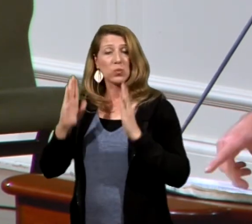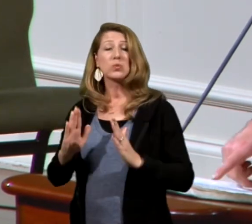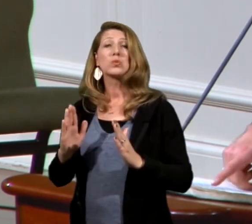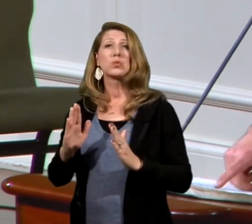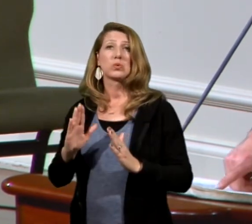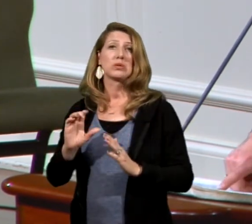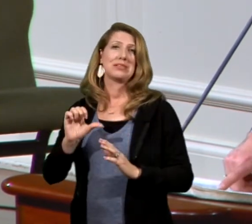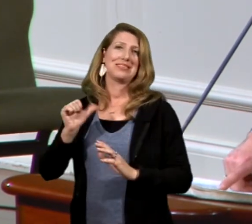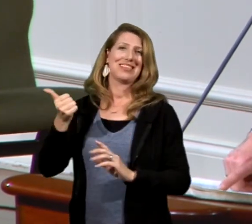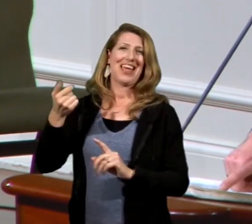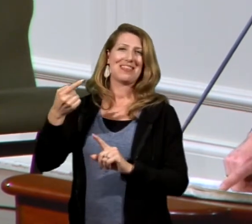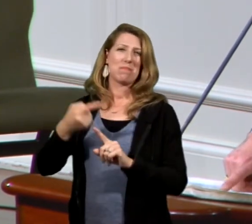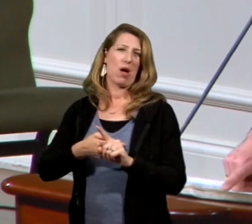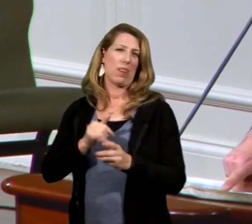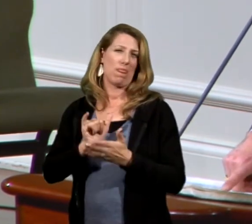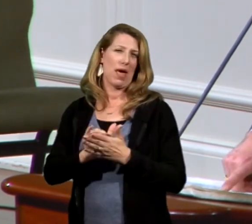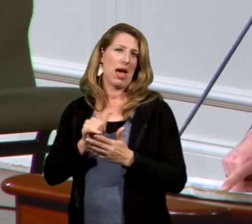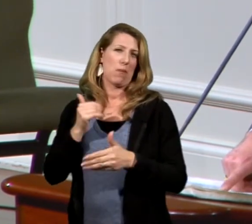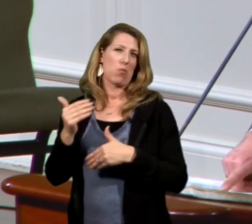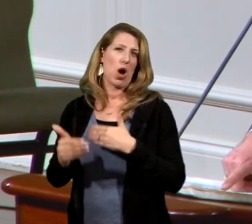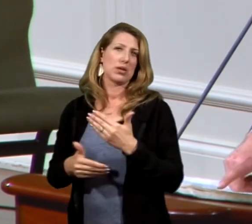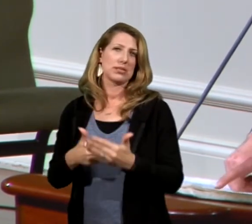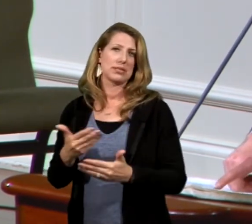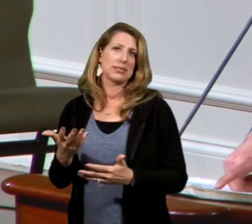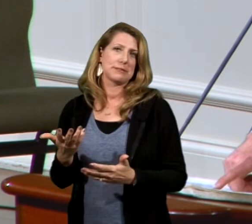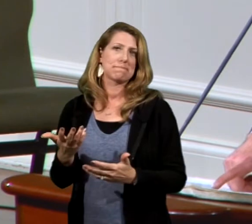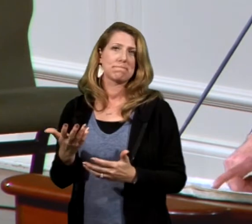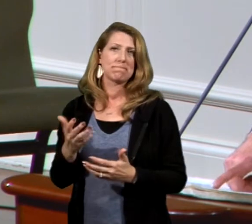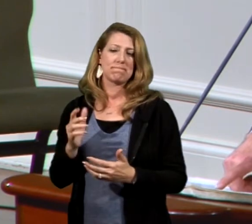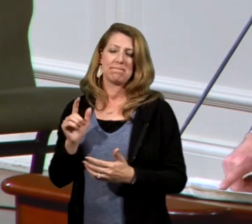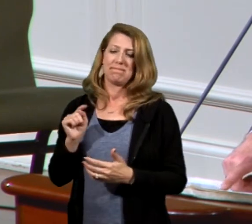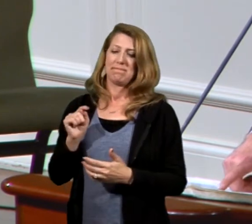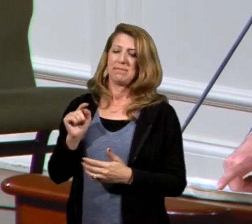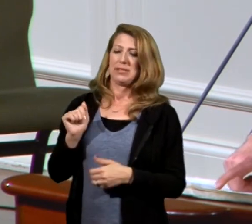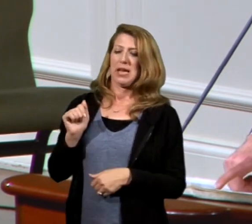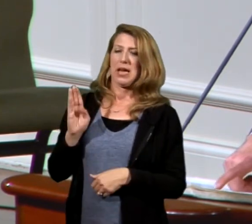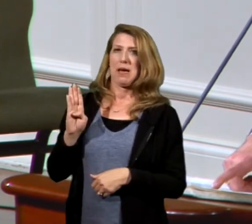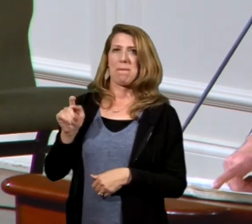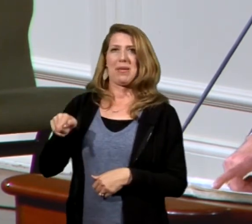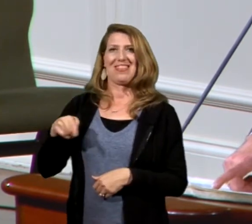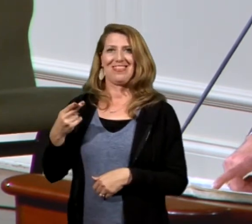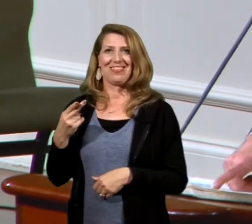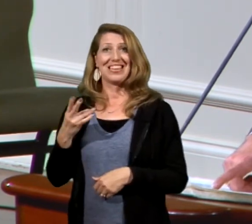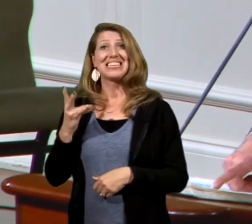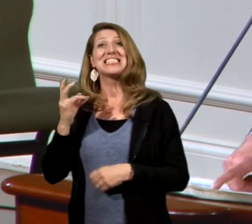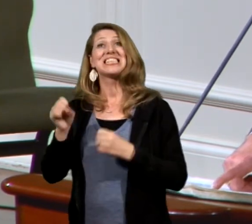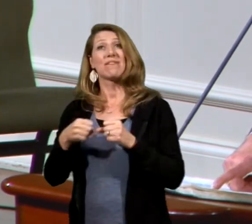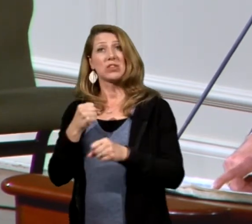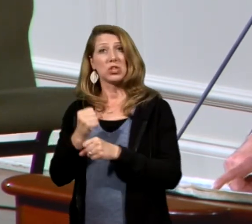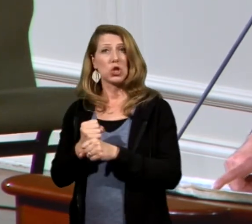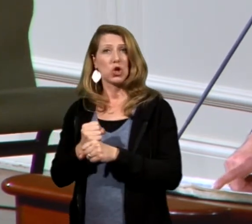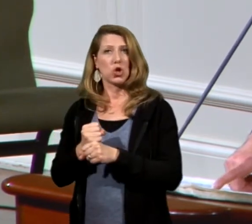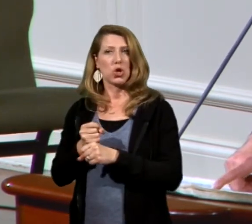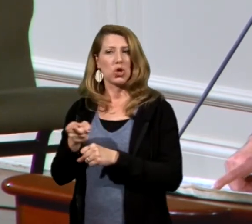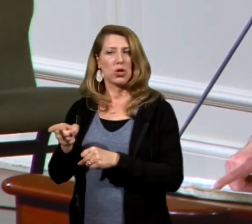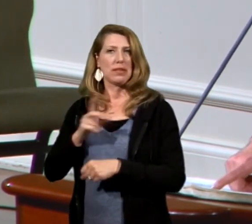of this process, which is the month of Tebeth, in the seventh year of the king's reign. So